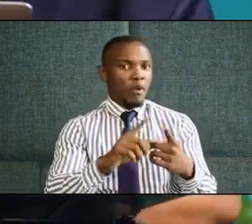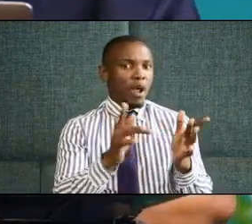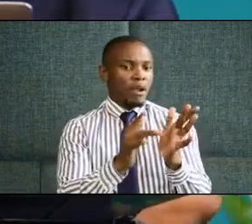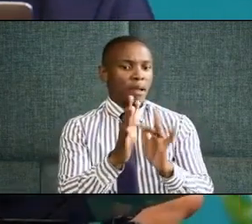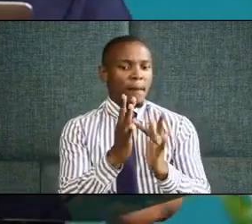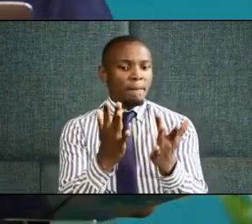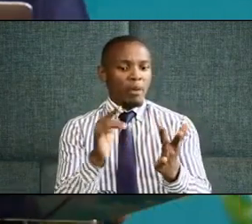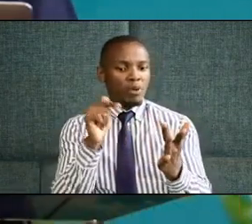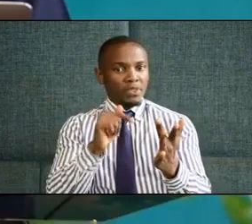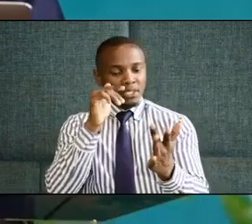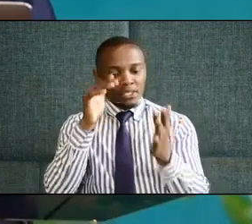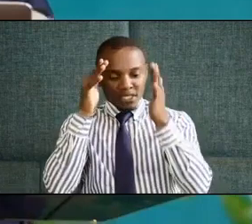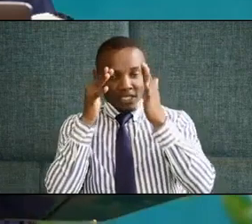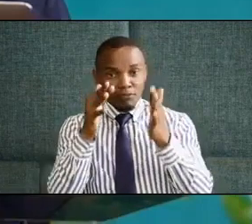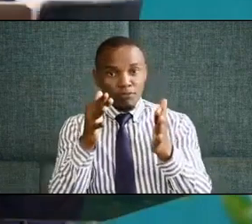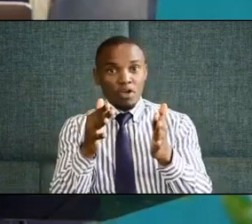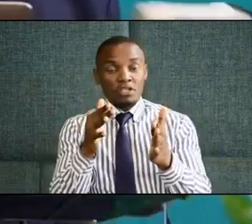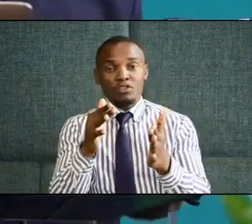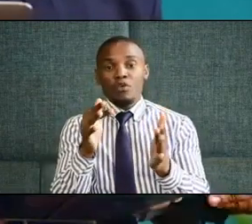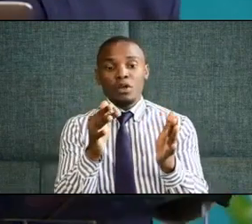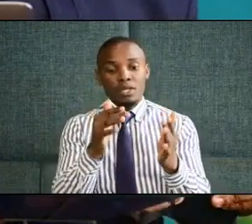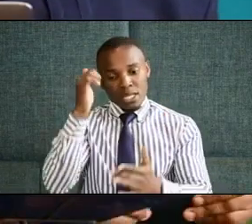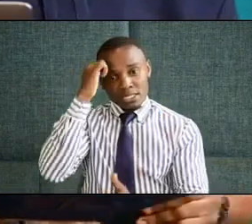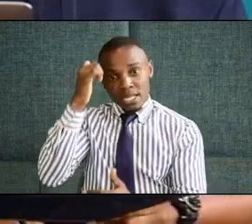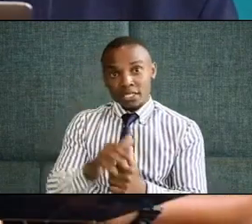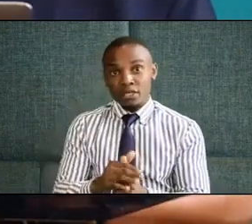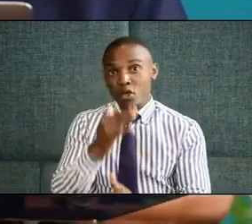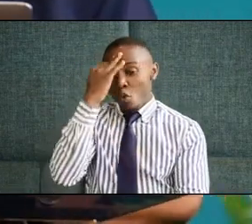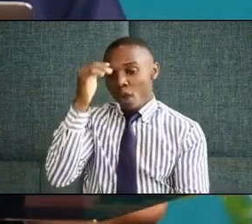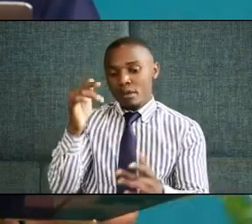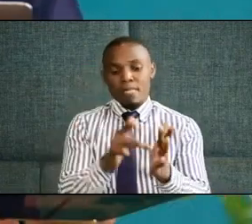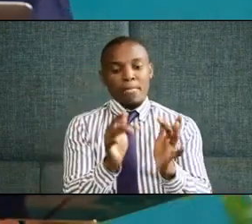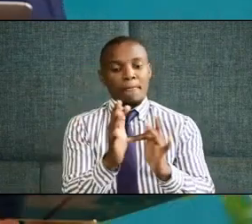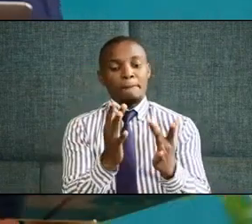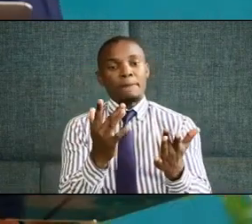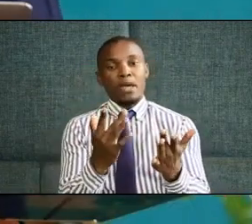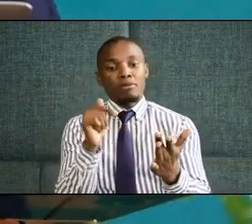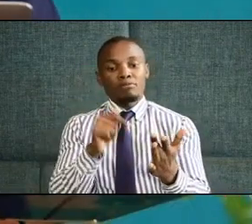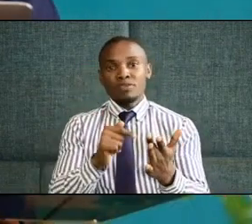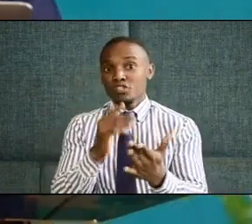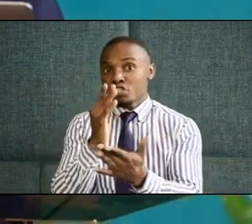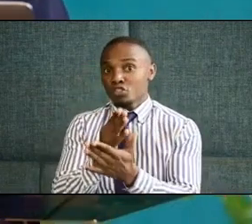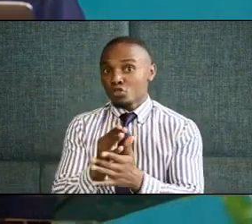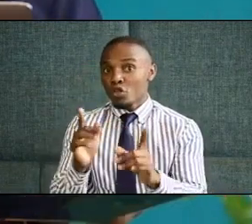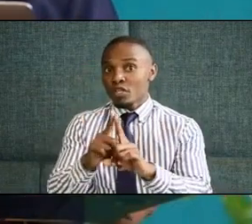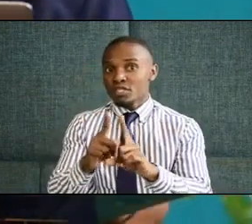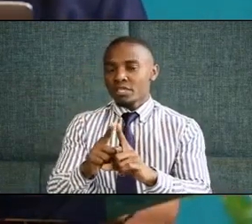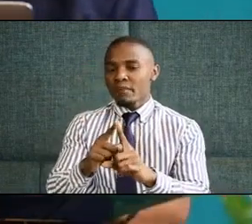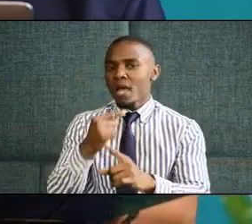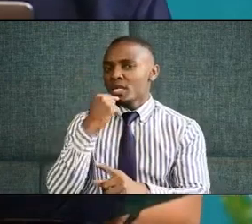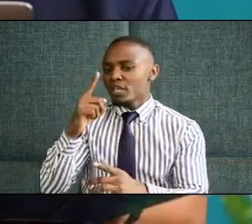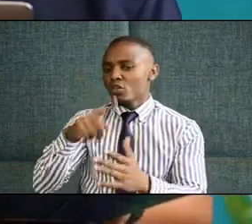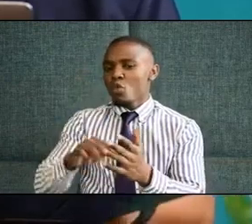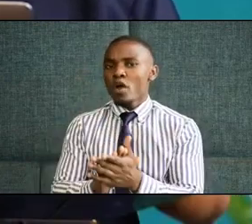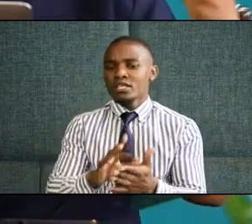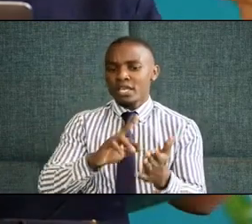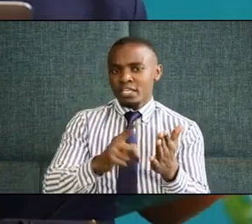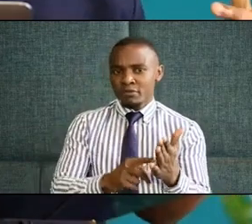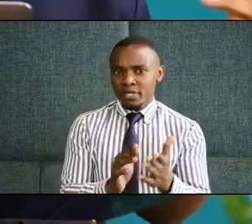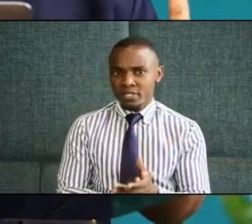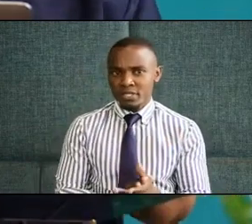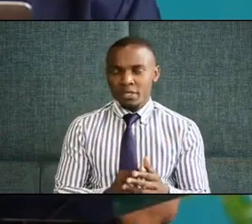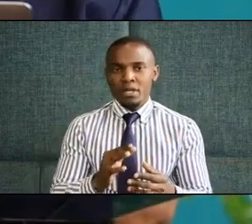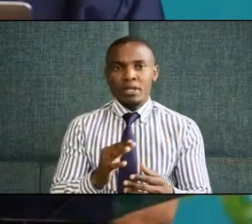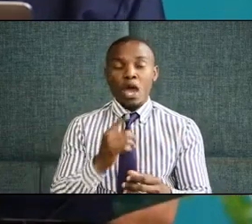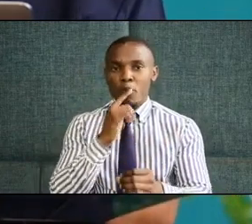bedrock of our study. The reason is the Bible means what it says and says just what it means. Promise